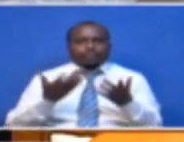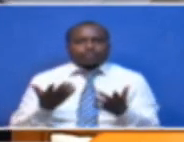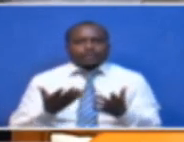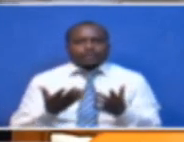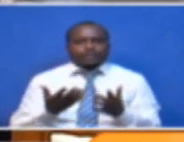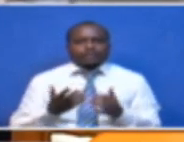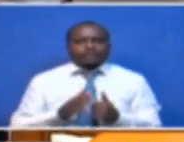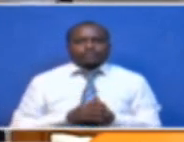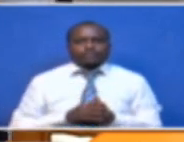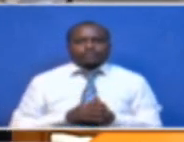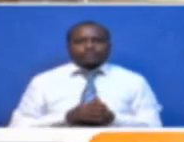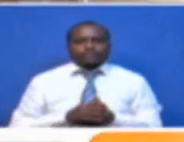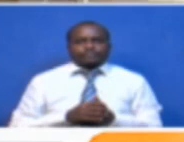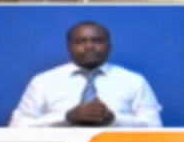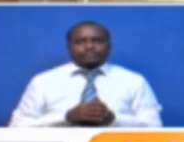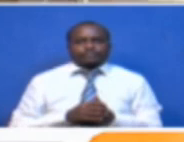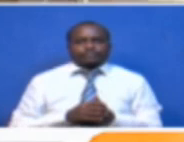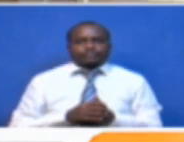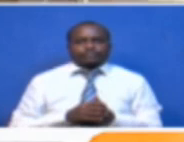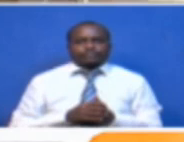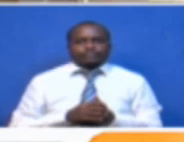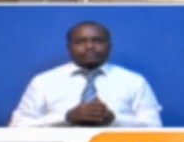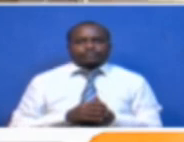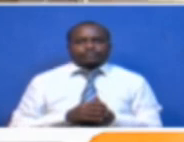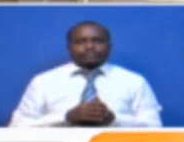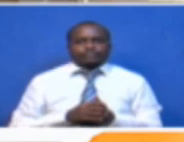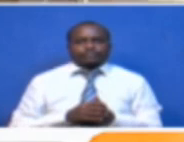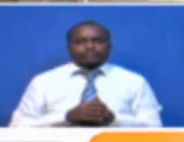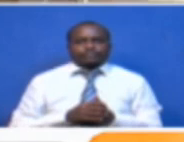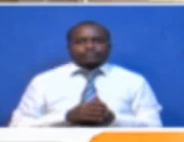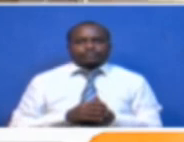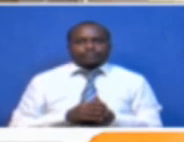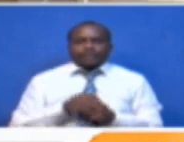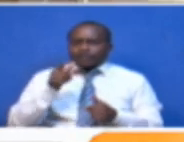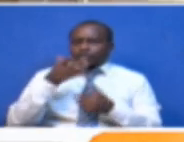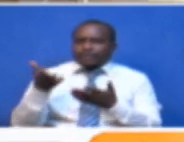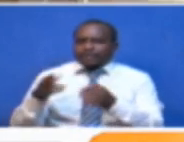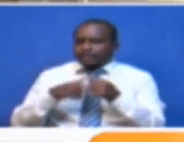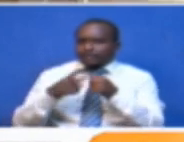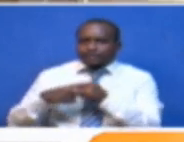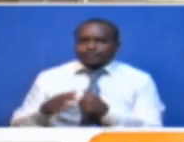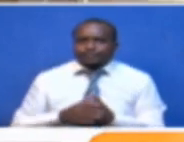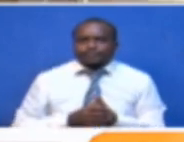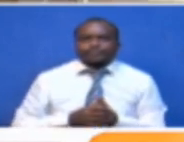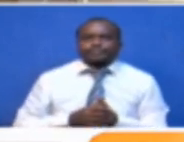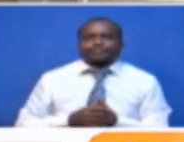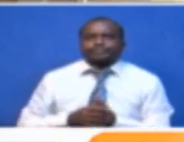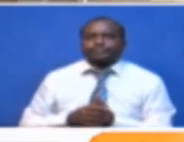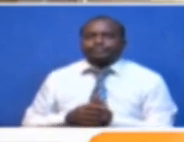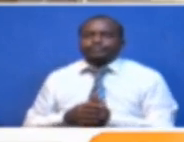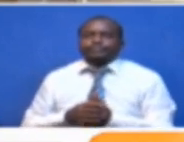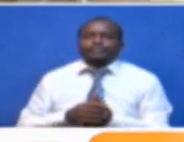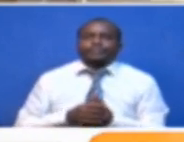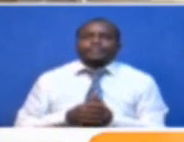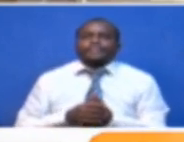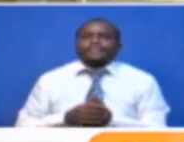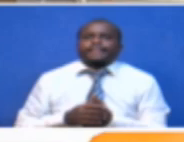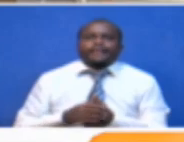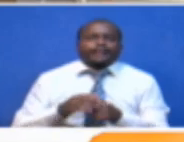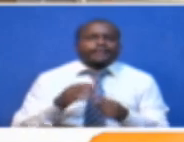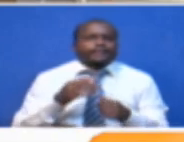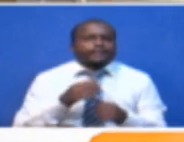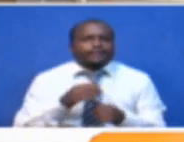eventual fallout. How did they used to relate? But you were there in 77, right? Yes, I was there. And Jaramogi